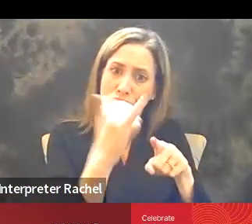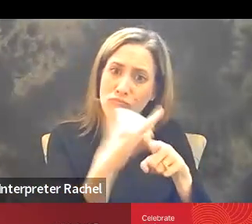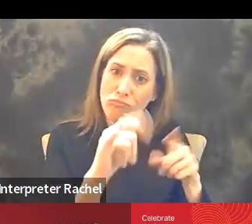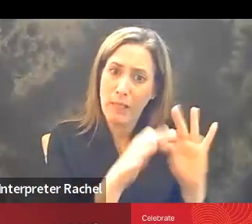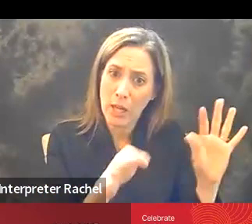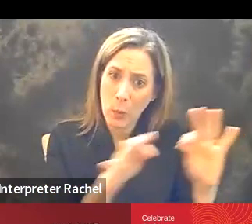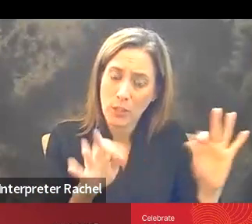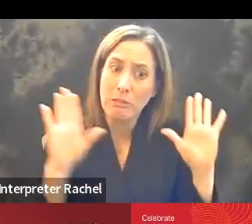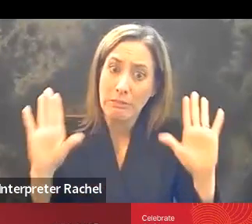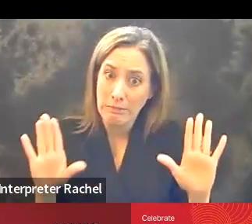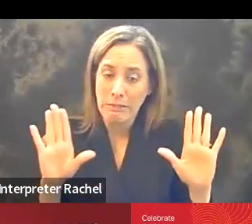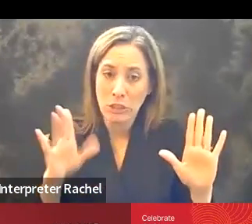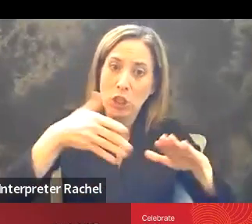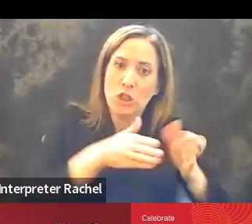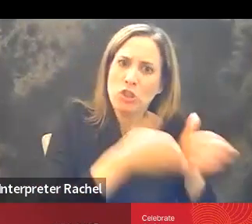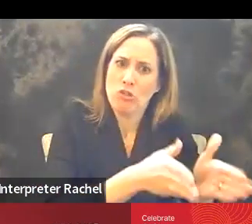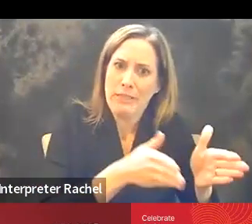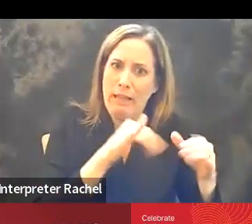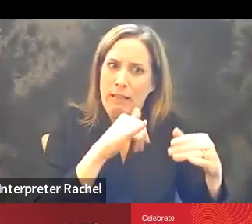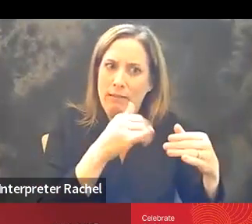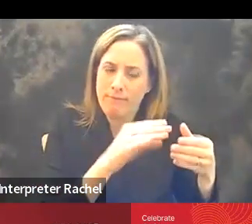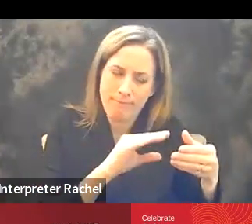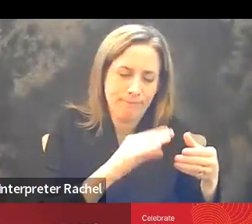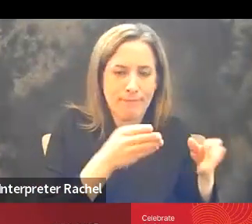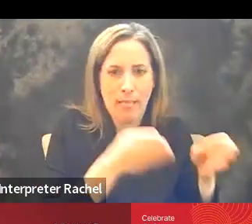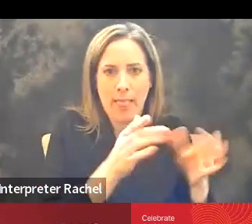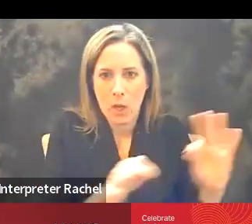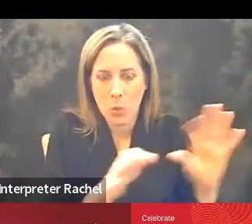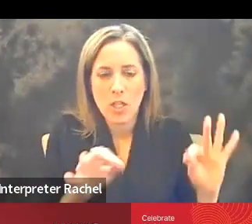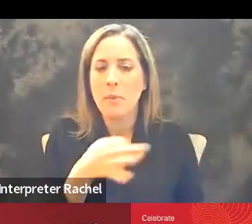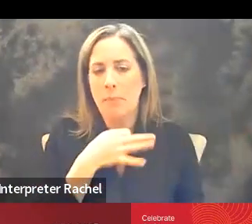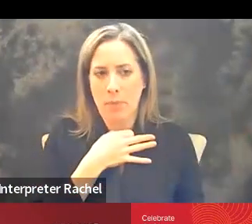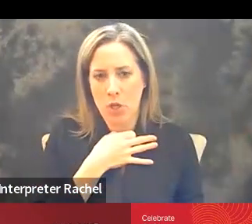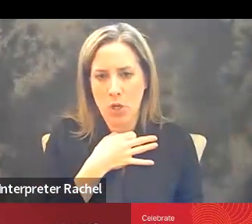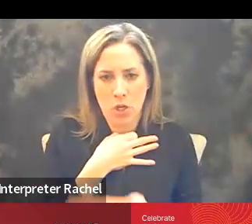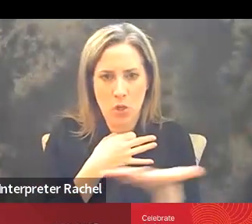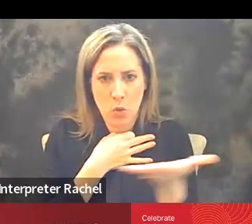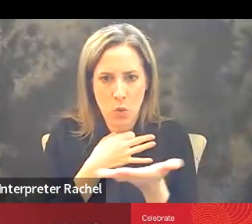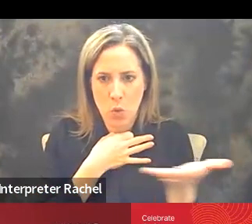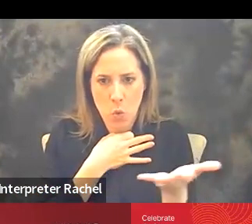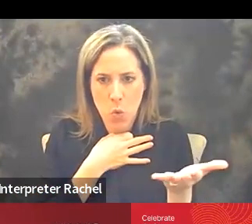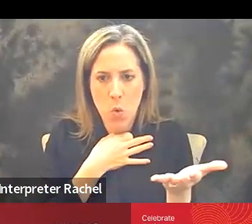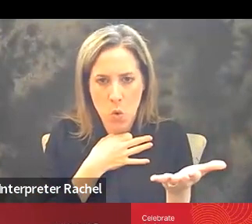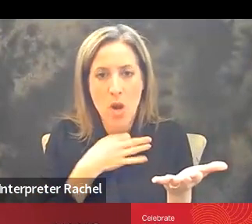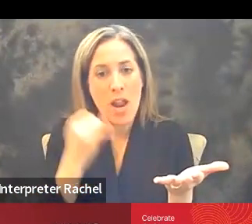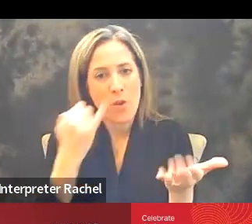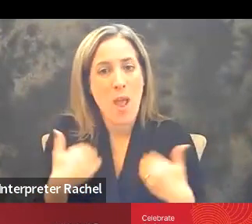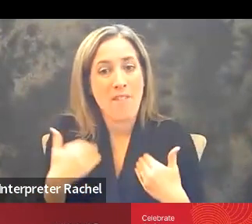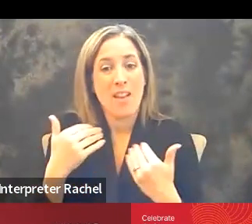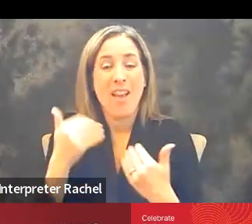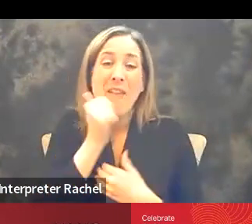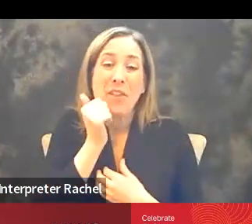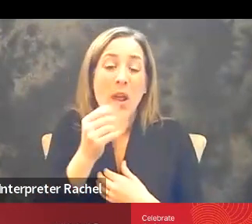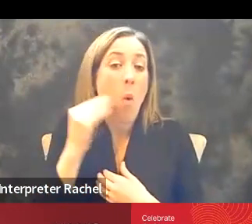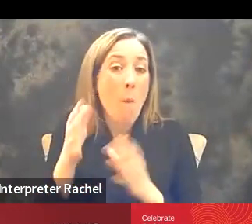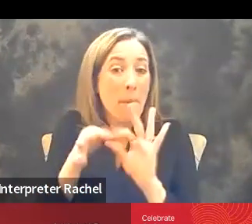and I'd be interested in perspectives, Prado, Alison, if you have perspectives on this, of between living room language and medical language. Because in Arabic,